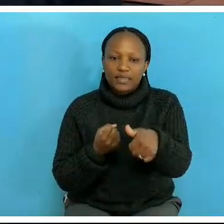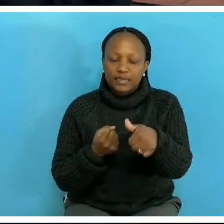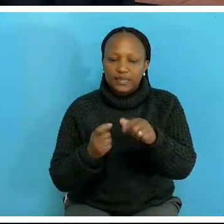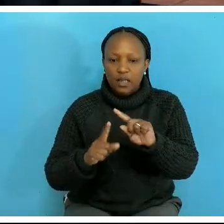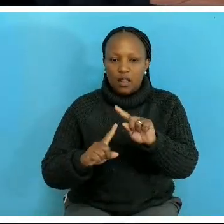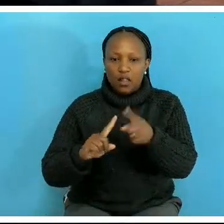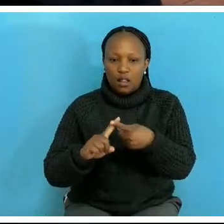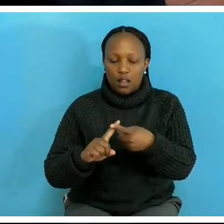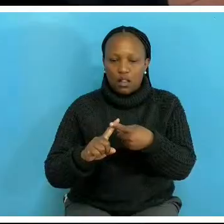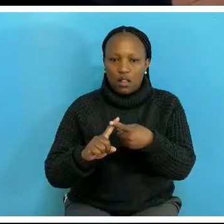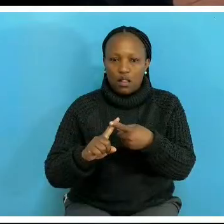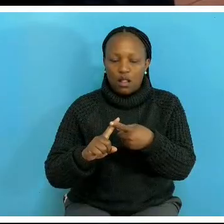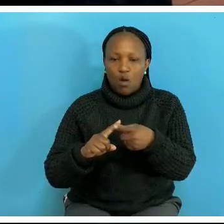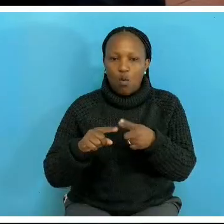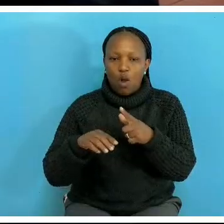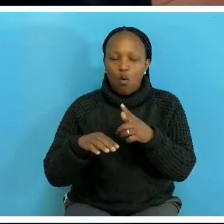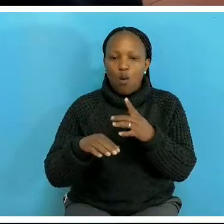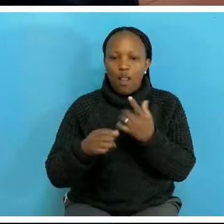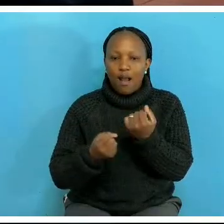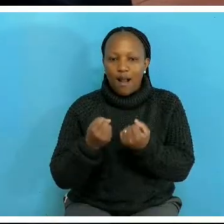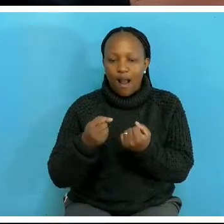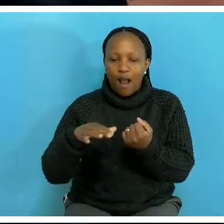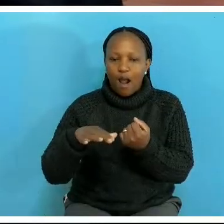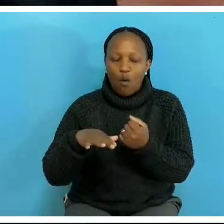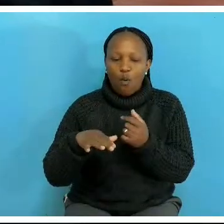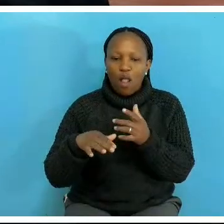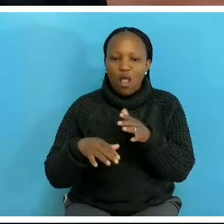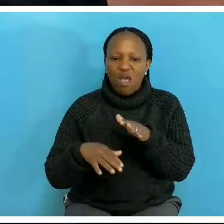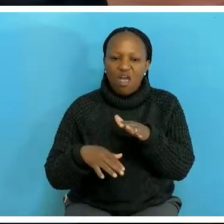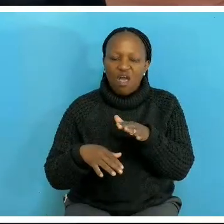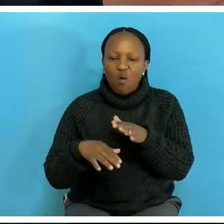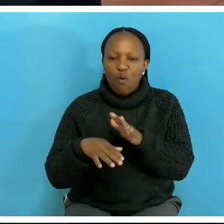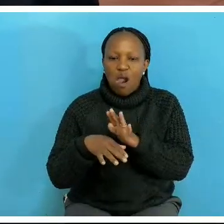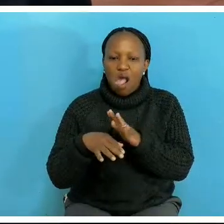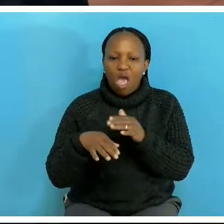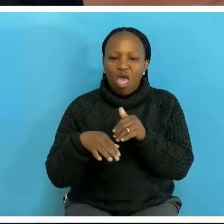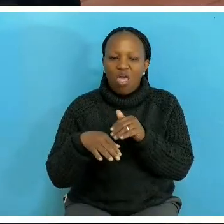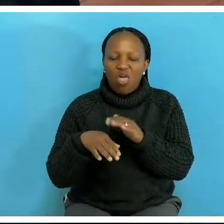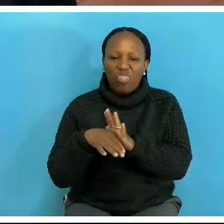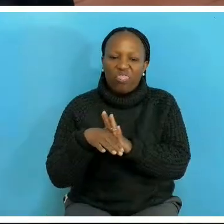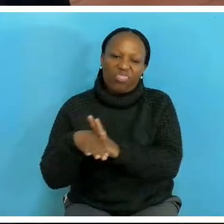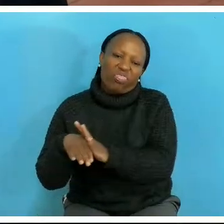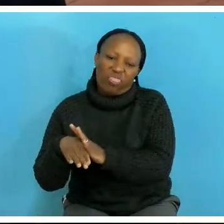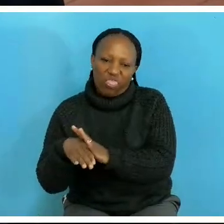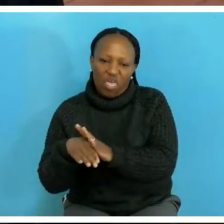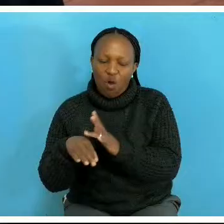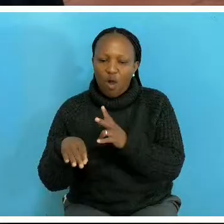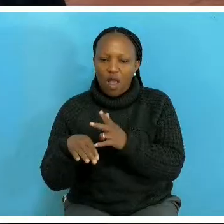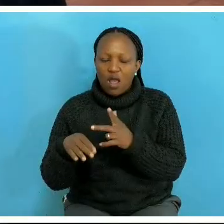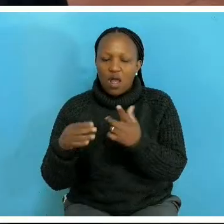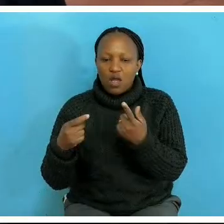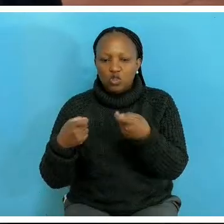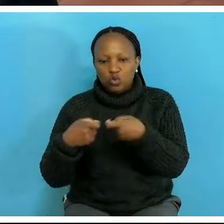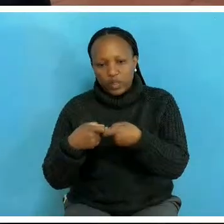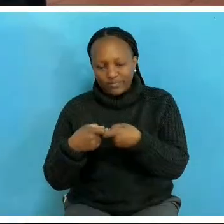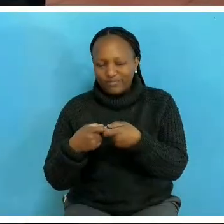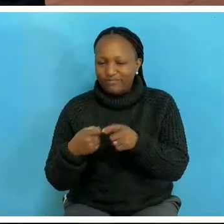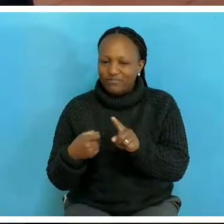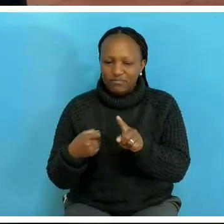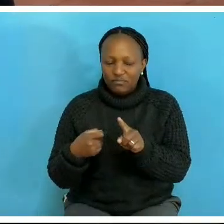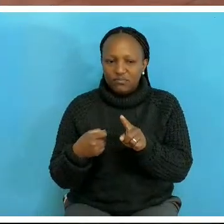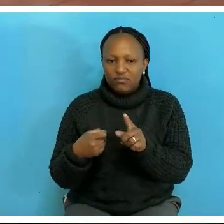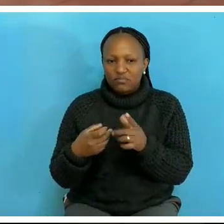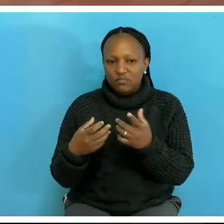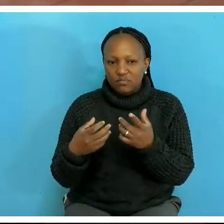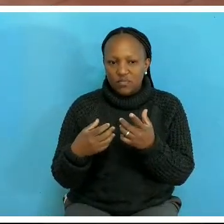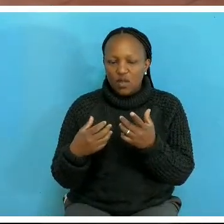it will bend or just cut and joint. We don't do cut and joints. Where it's been jointed at PE